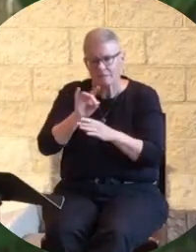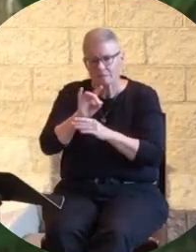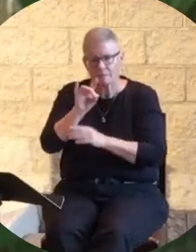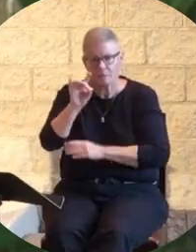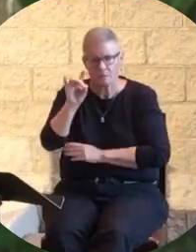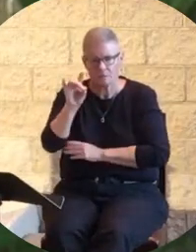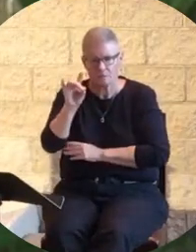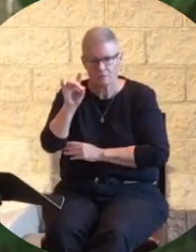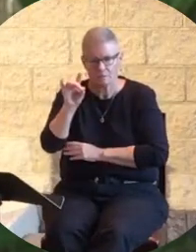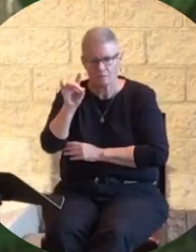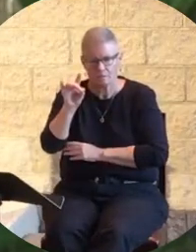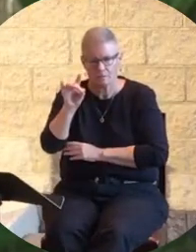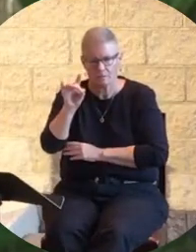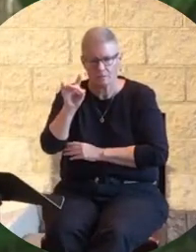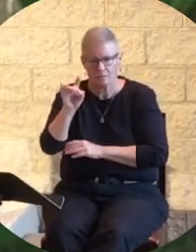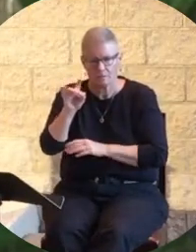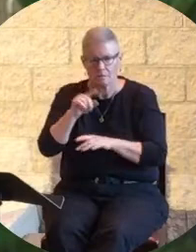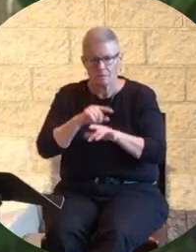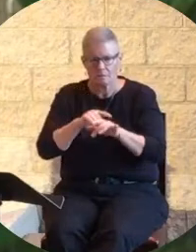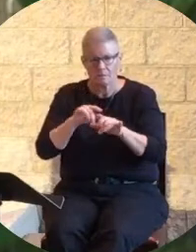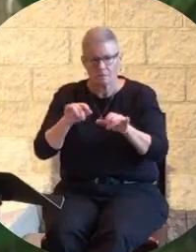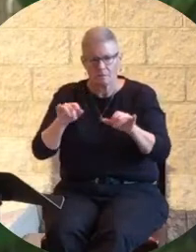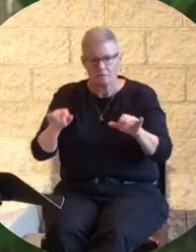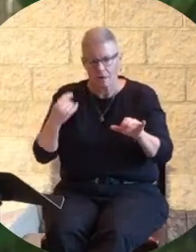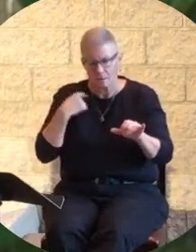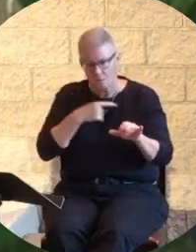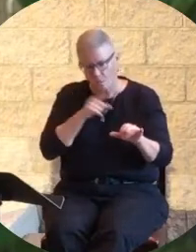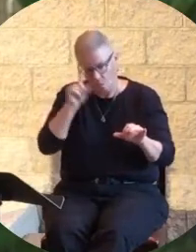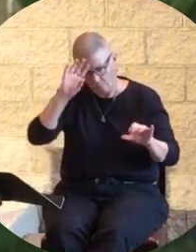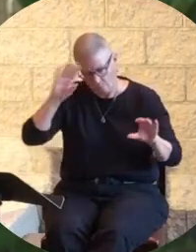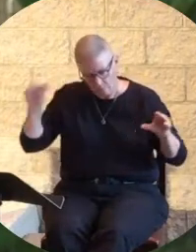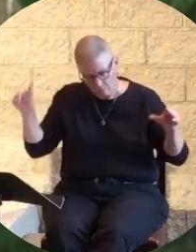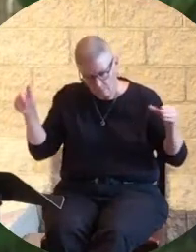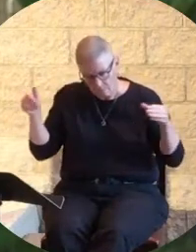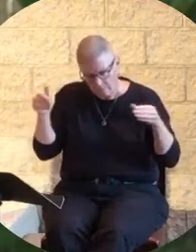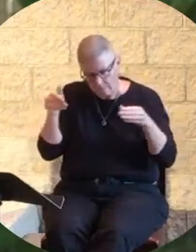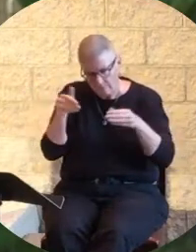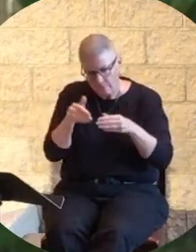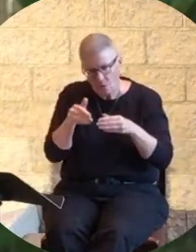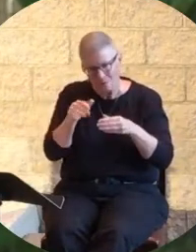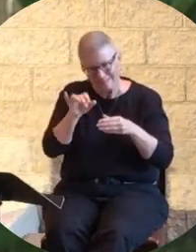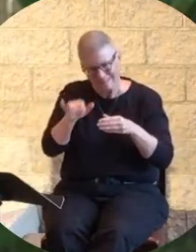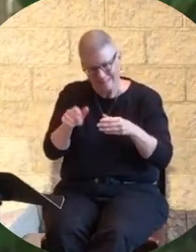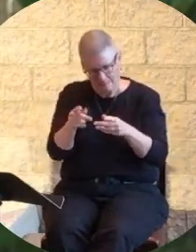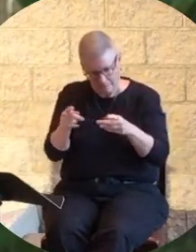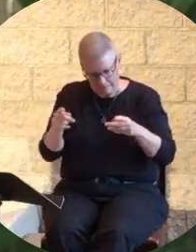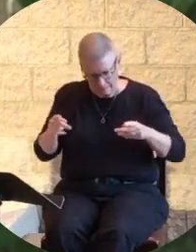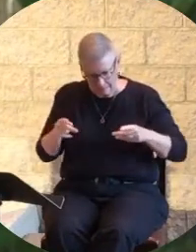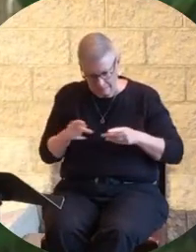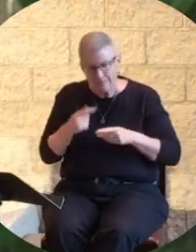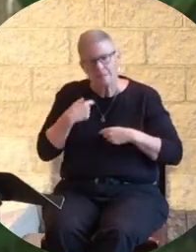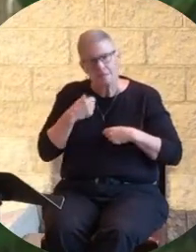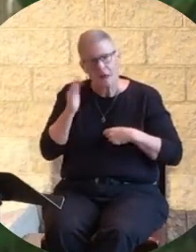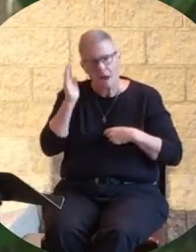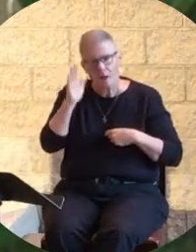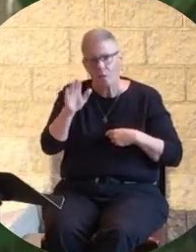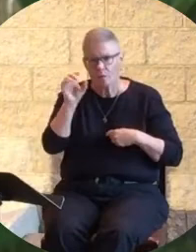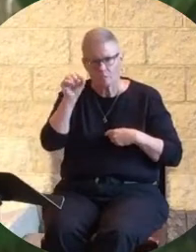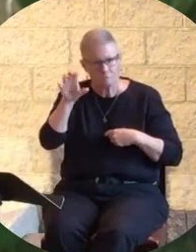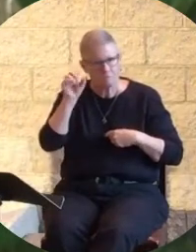And as we move into that space, I would share with you this morning a poem by Reverend Jane Beach.